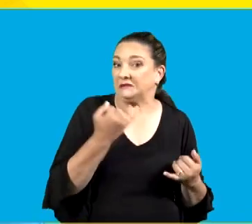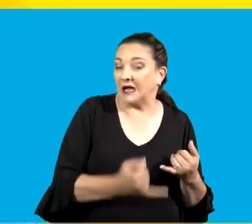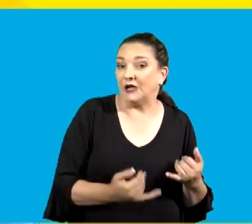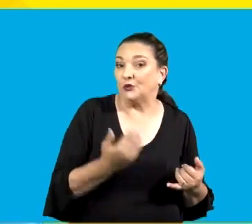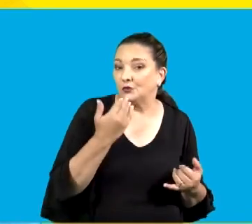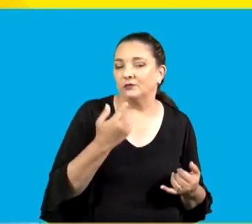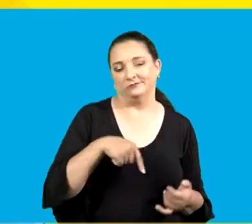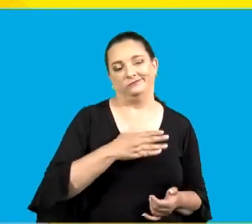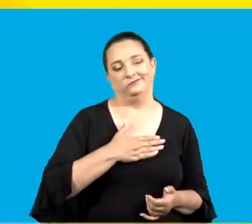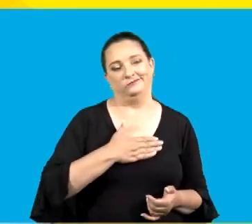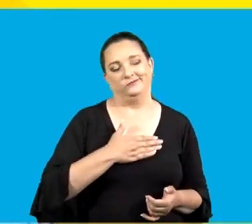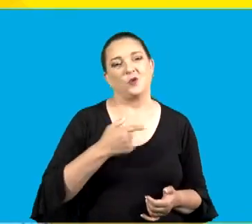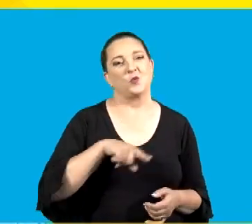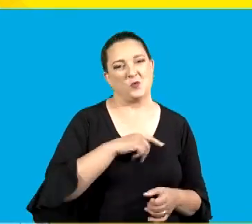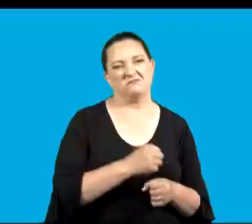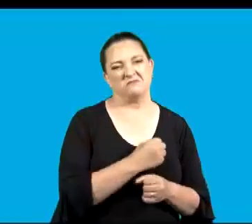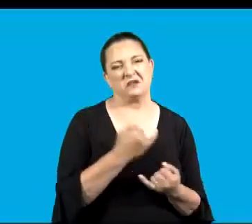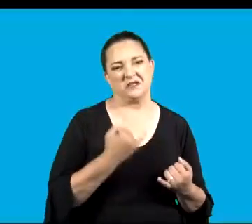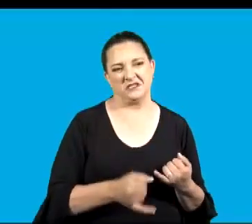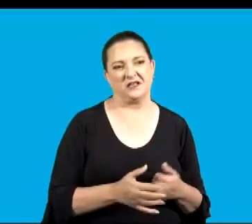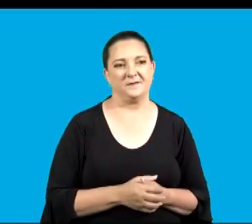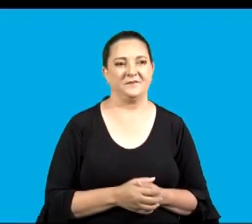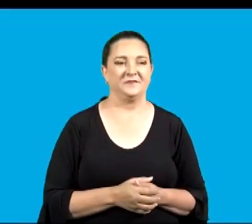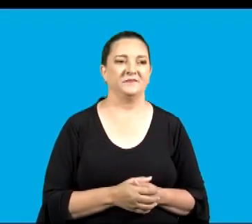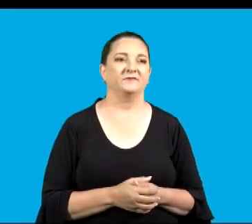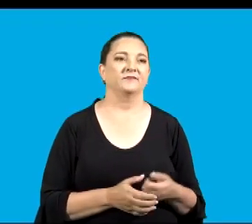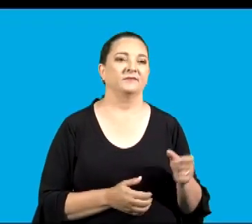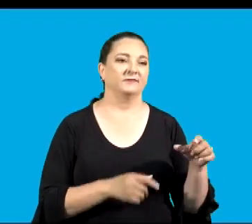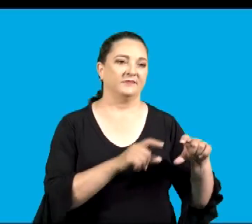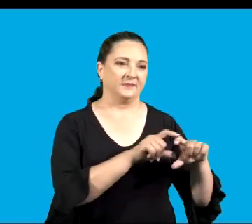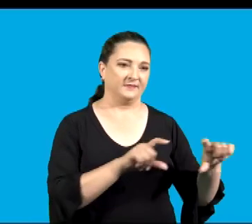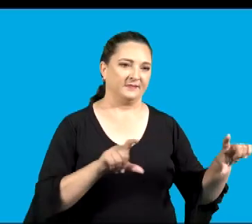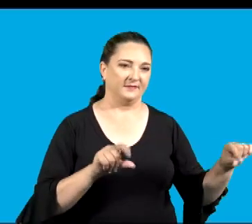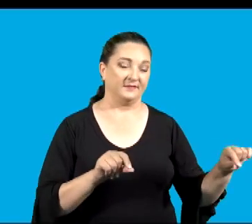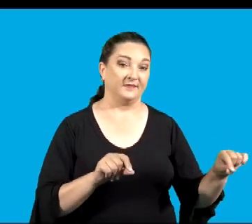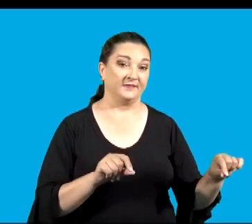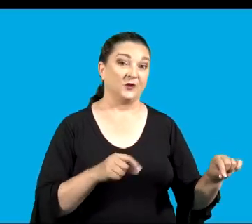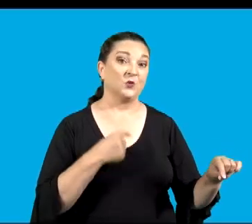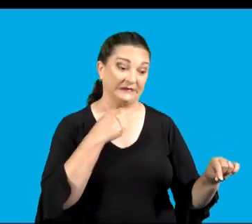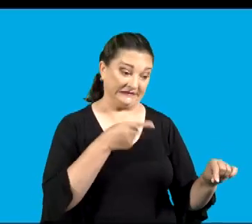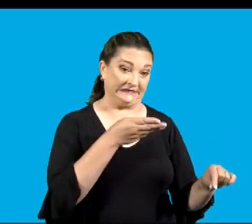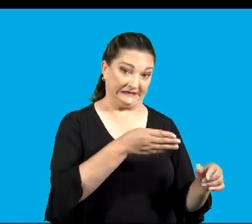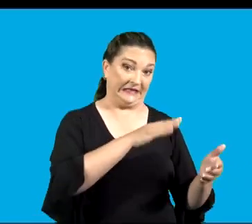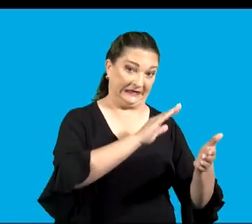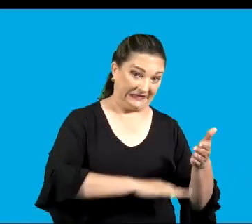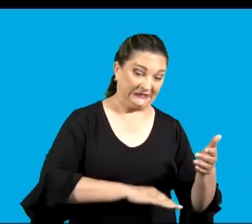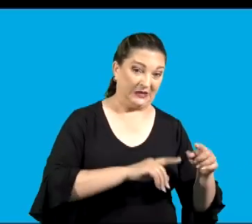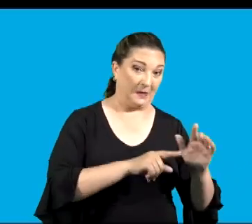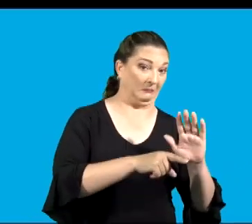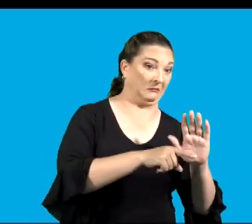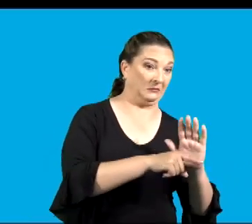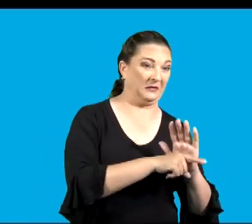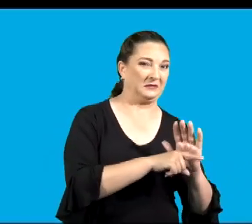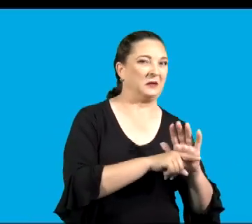who made the error. It was us. So if it is us, we recorded a discount. That was a minus. So I